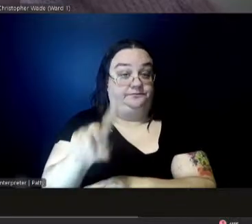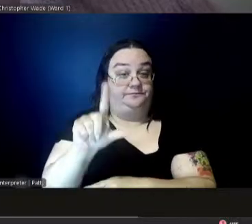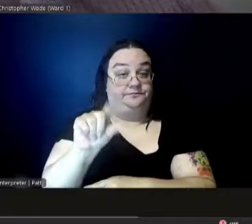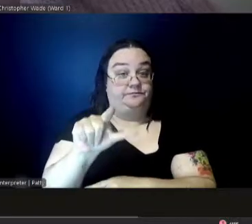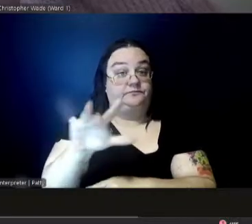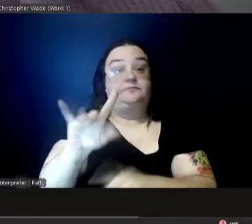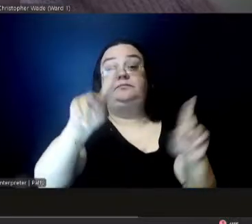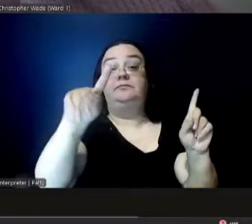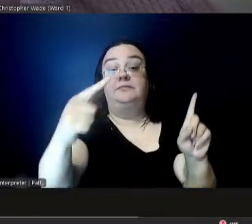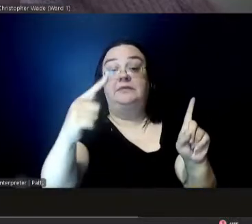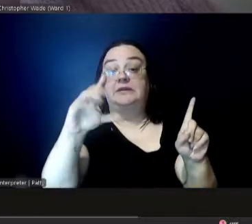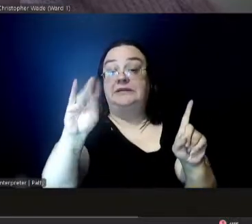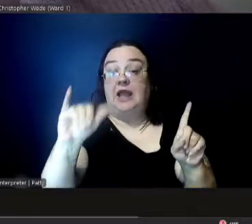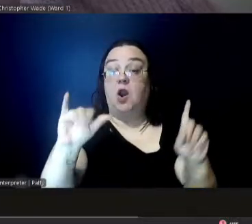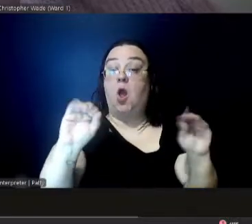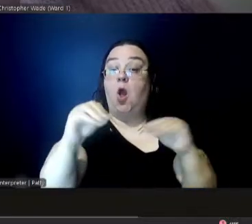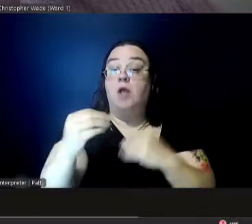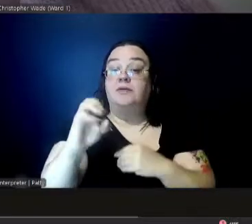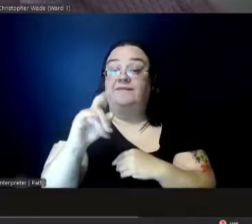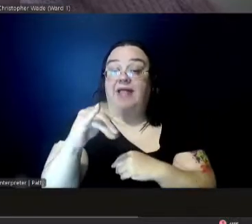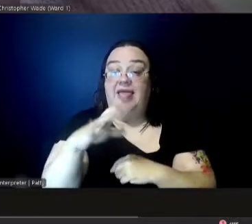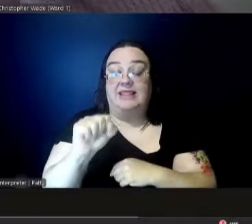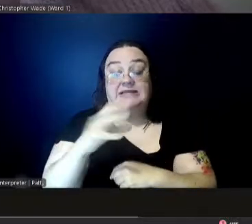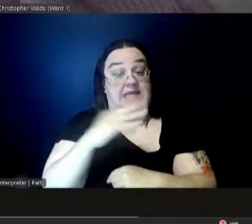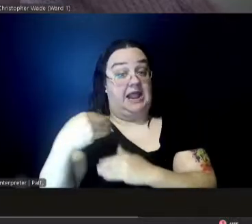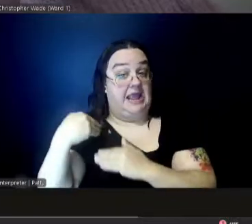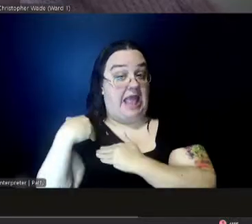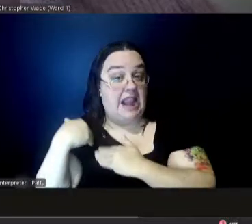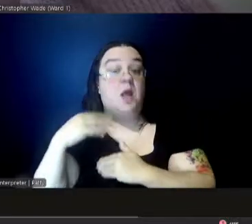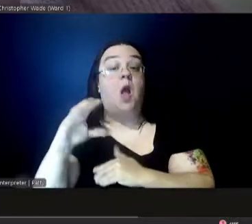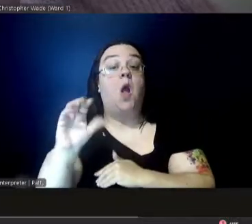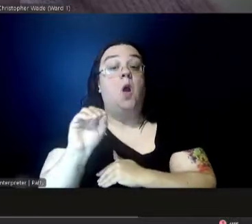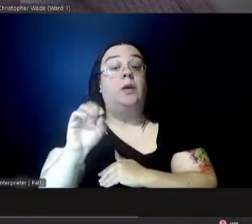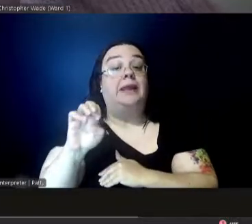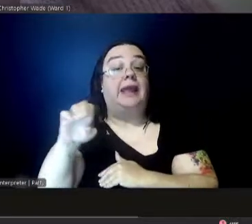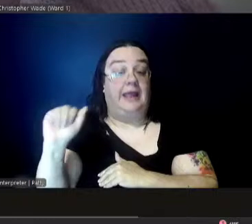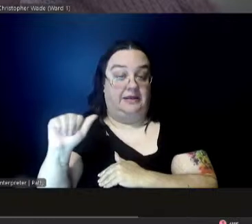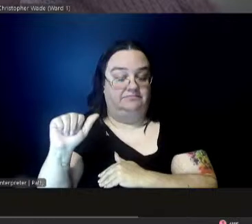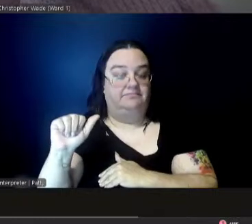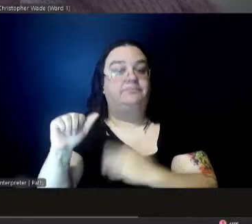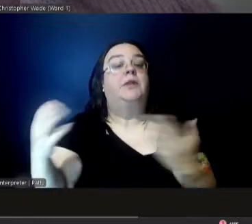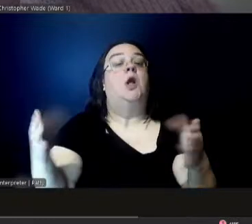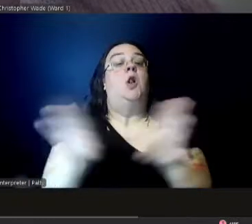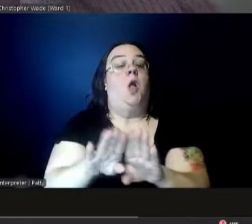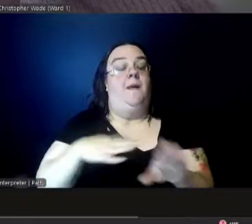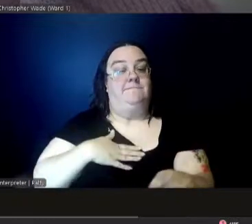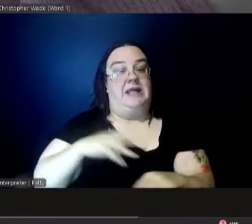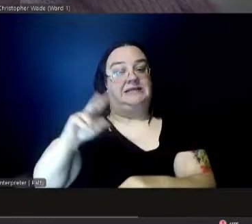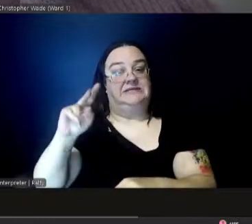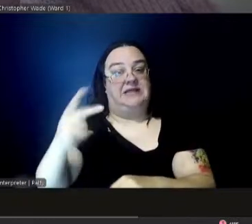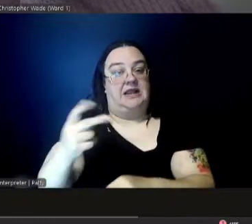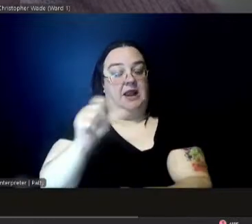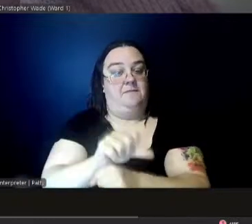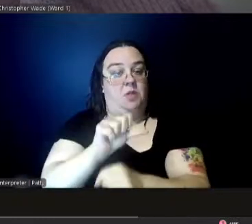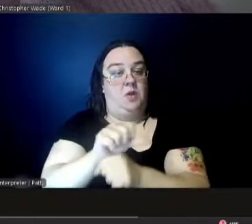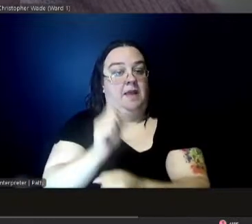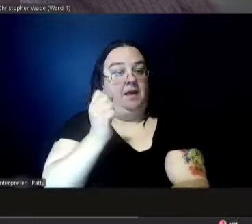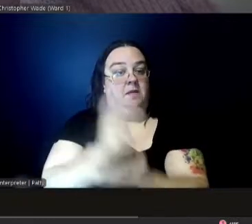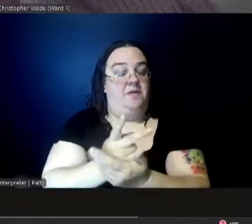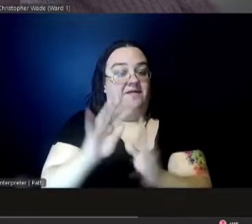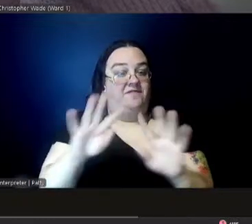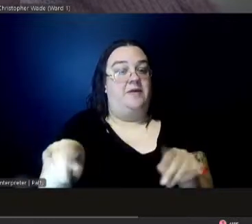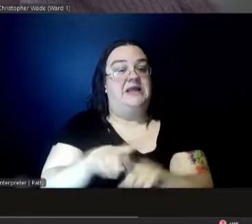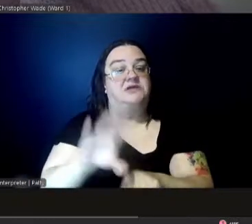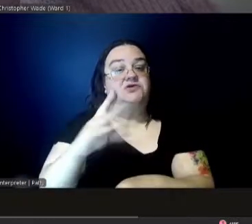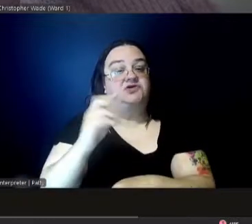George's County Office of Ethics and Accountability, the OEA, has closed my secondary employment approval form as Chief of Staff